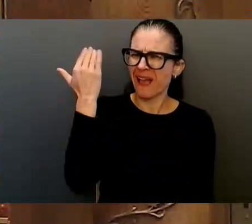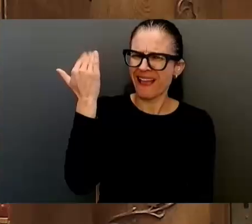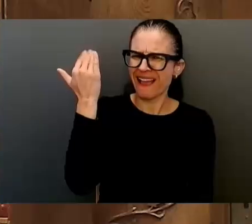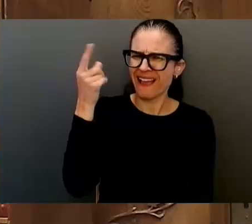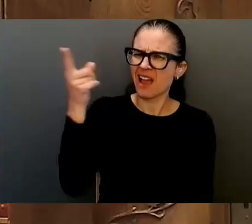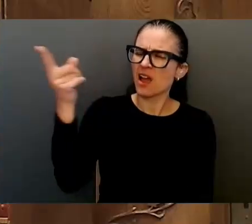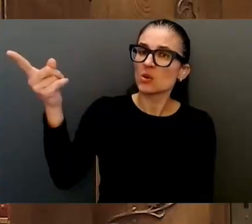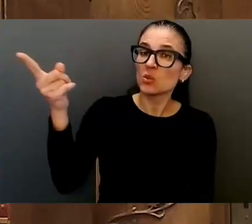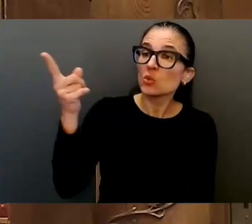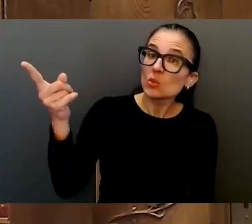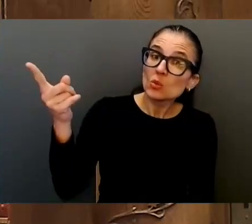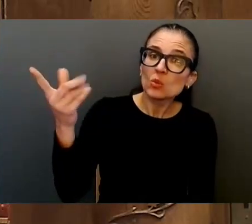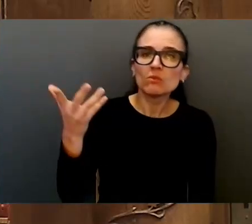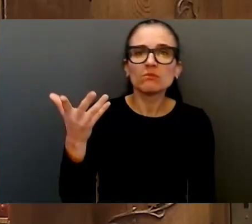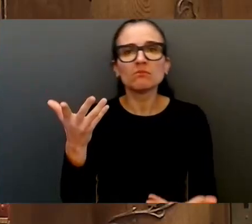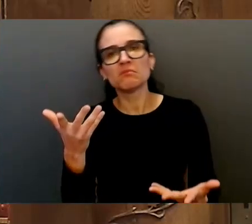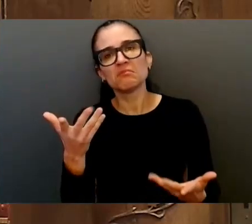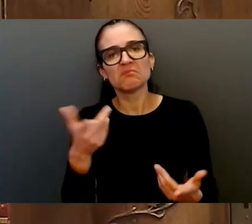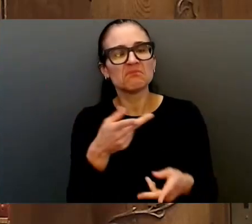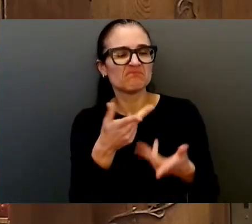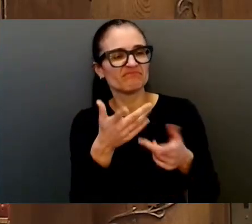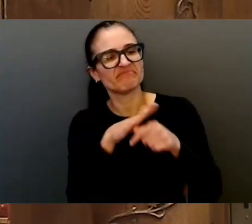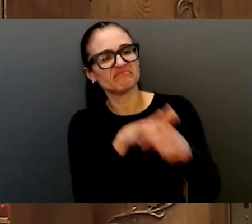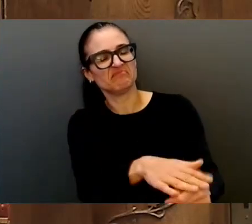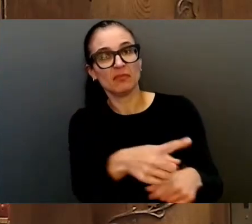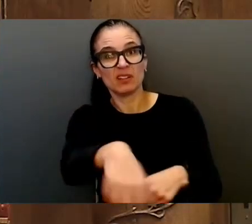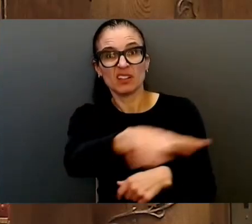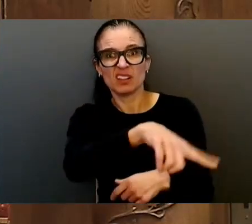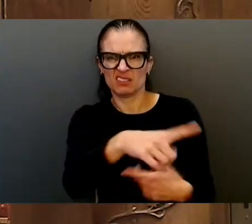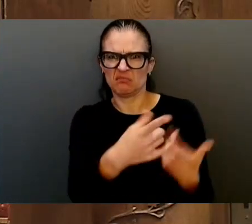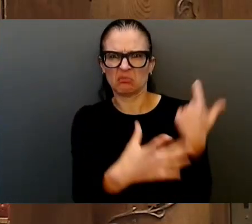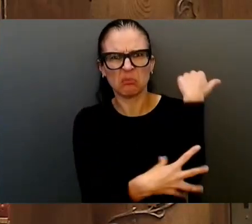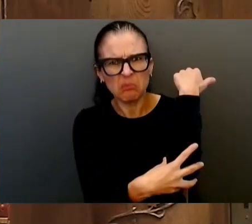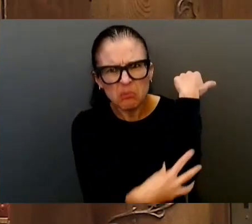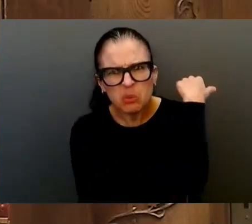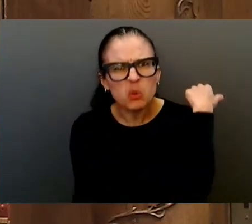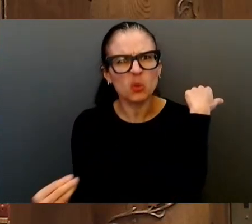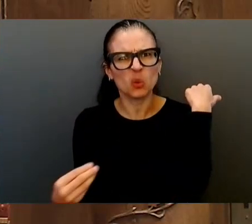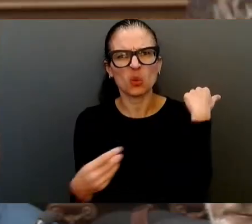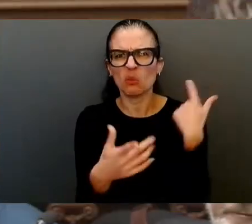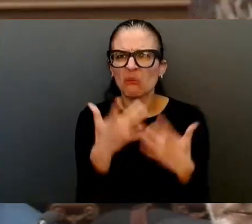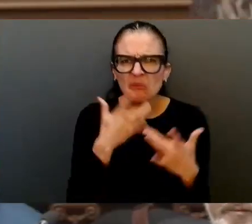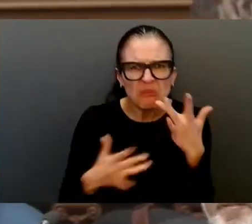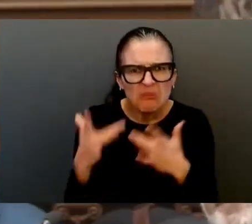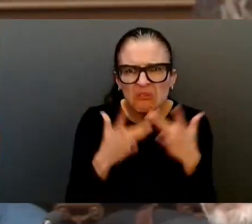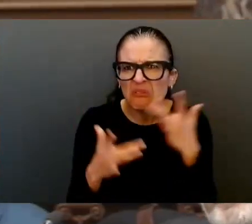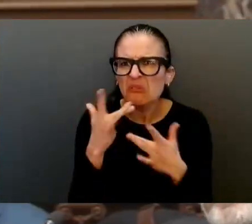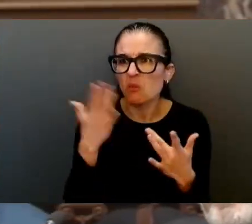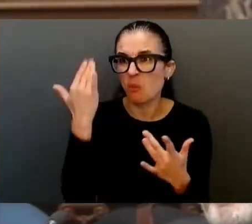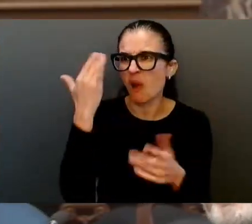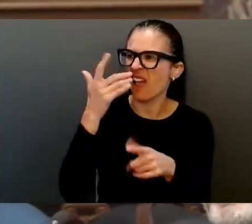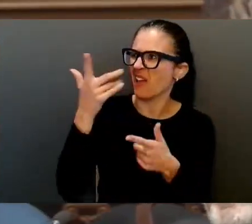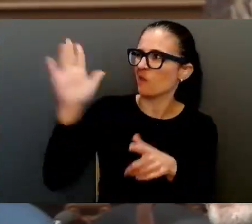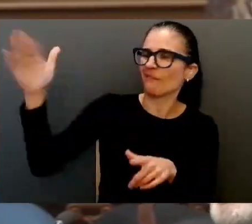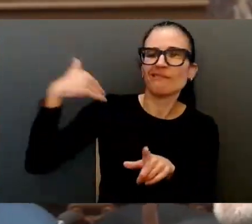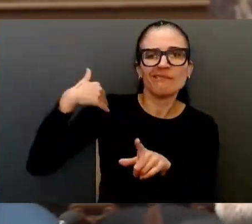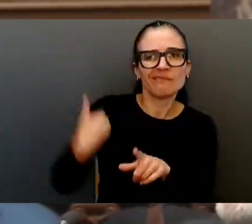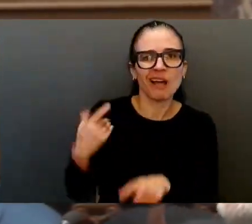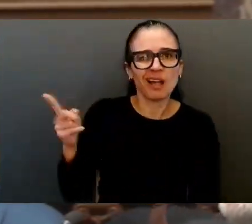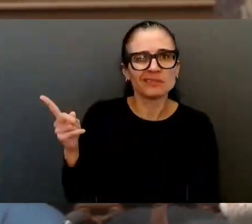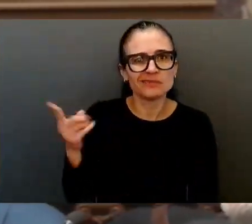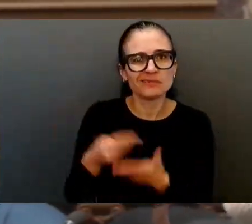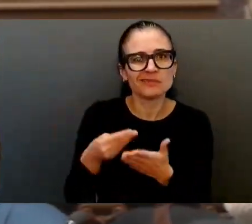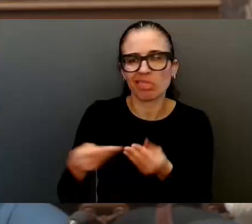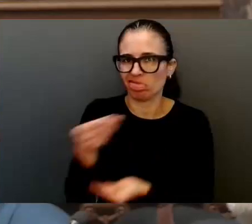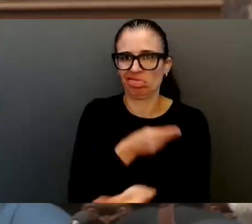Minister of Social Development and Poverty Reduction. Mr. Speaker, thank you. We are in a